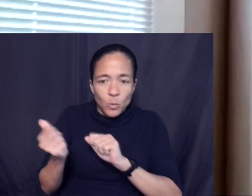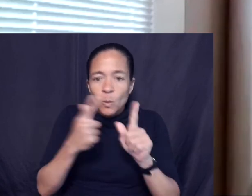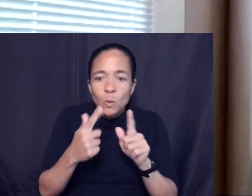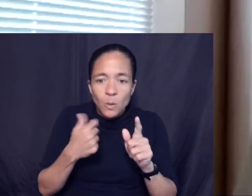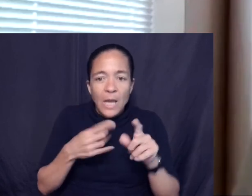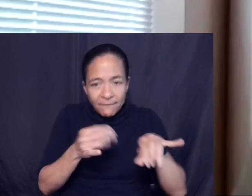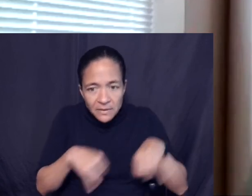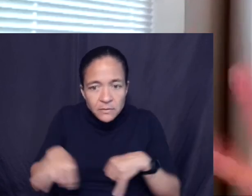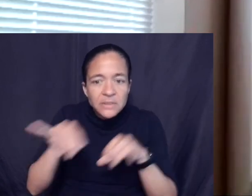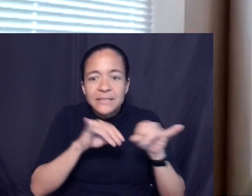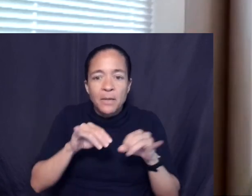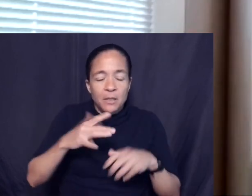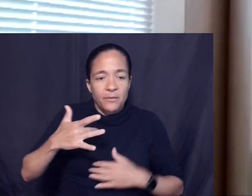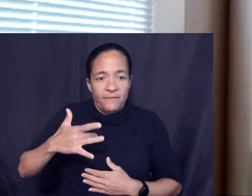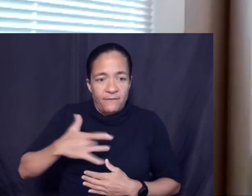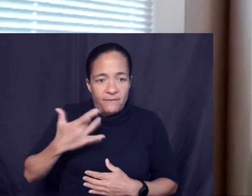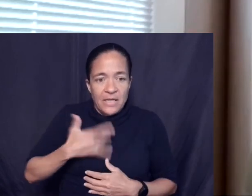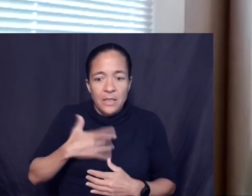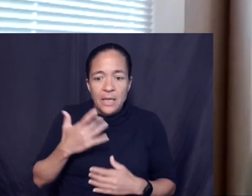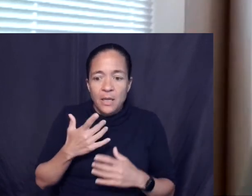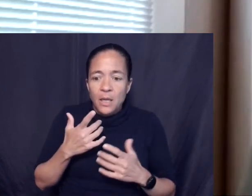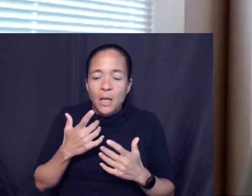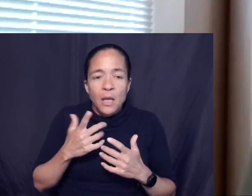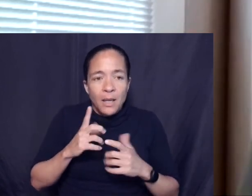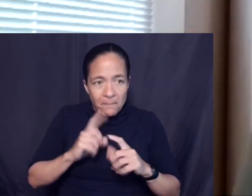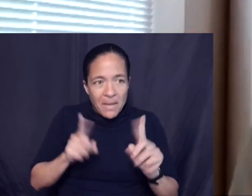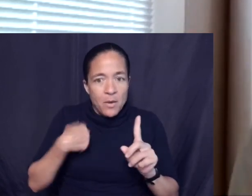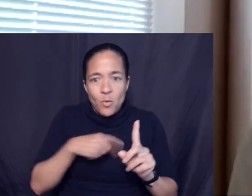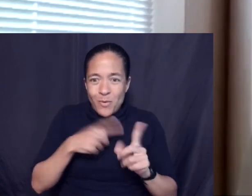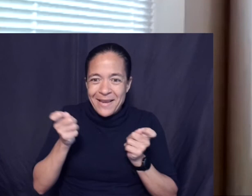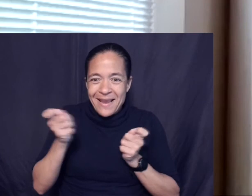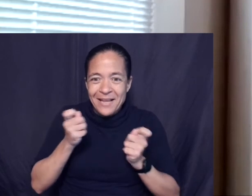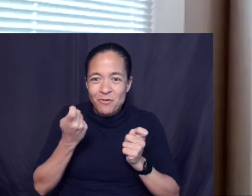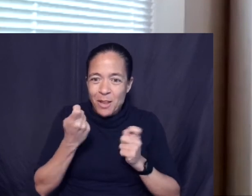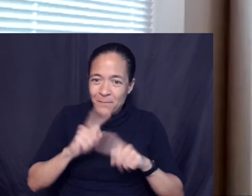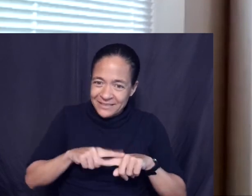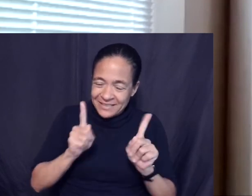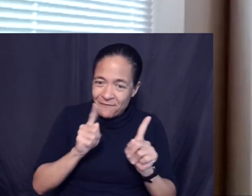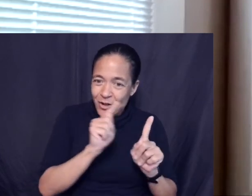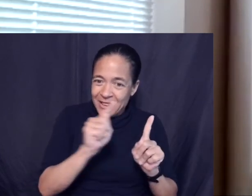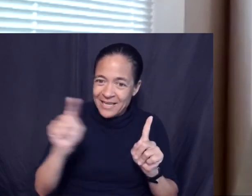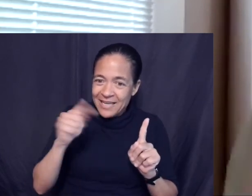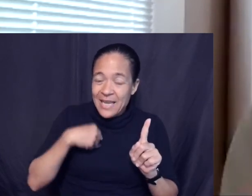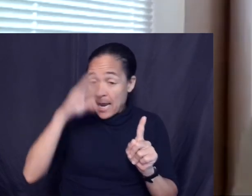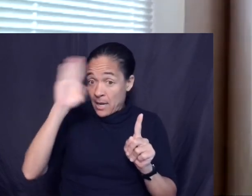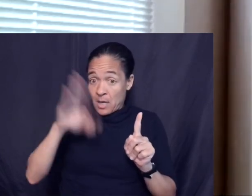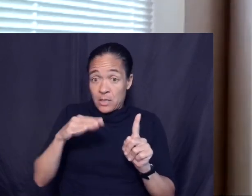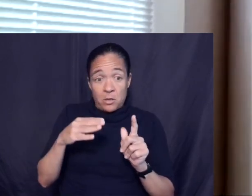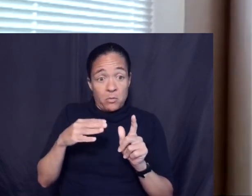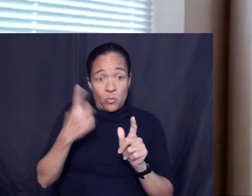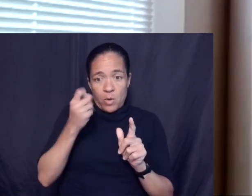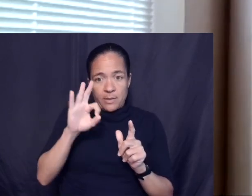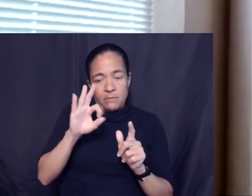similar feelings, but in the same vein, everybody handles this a little bit differently. And I know one of the things I struggled